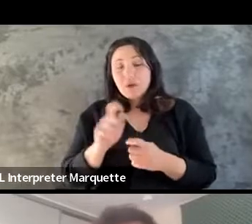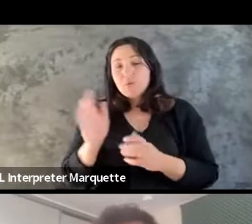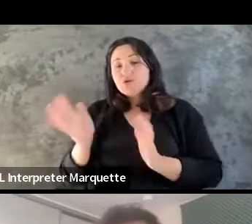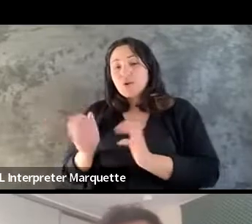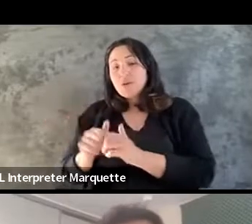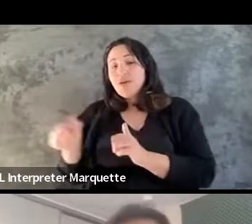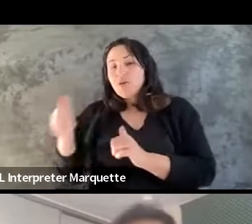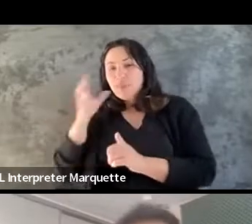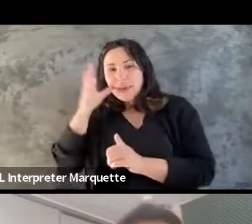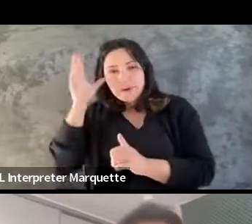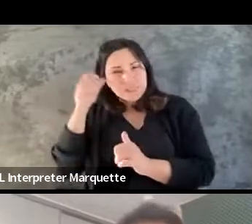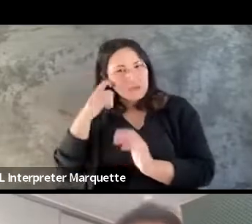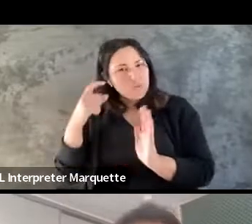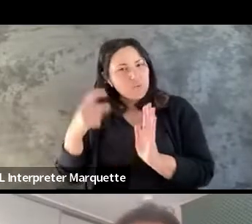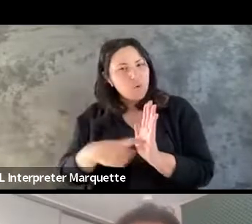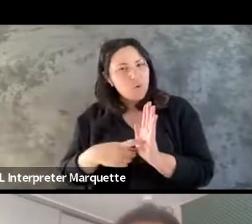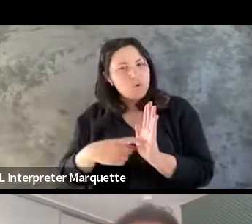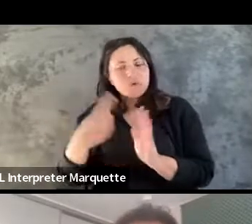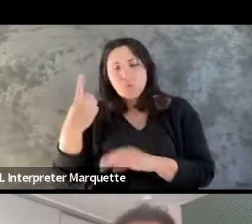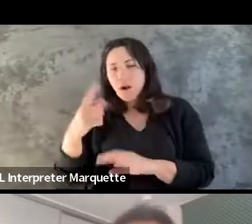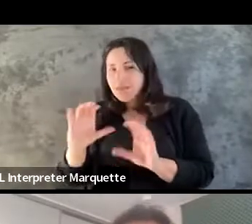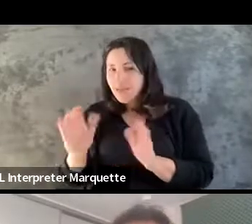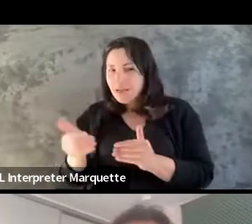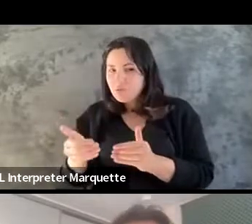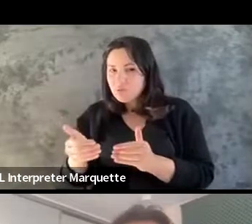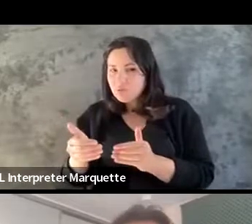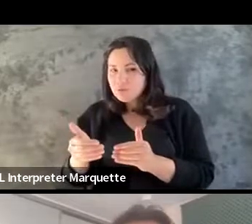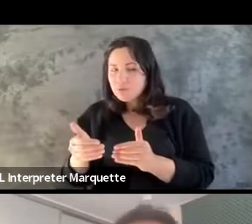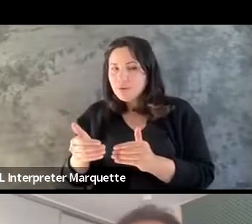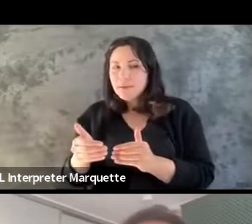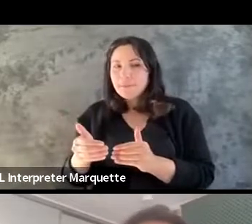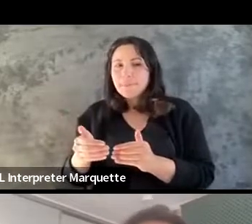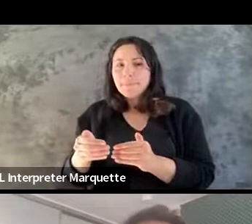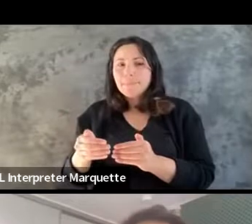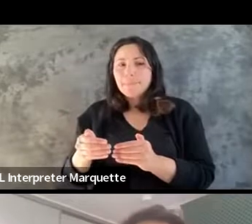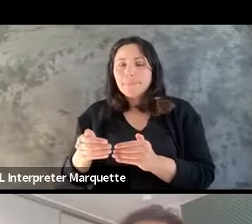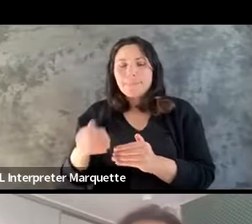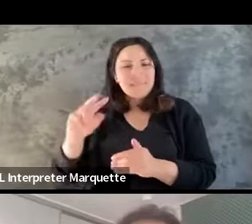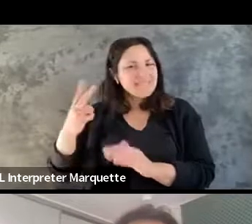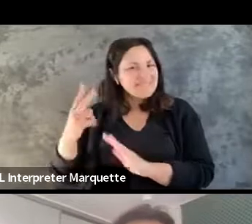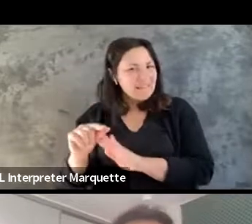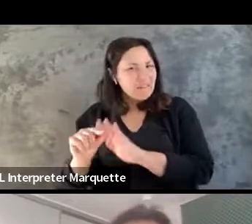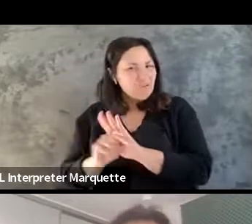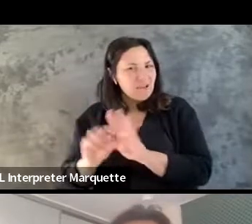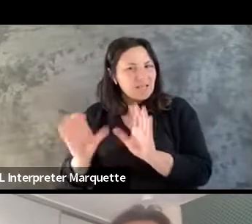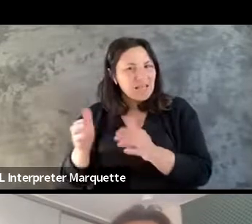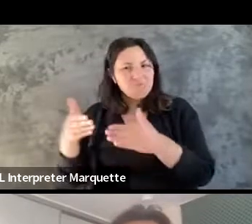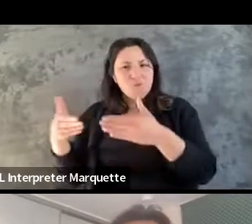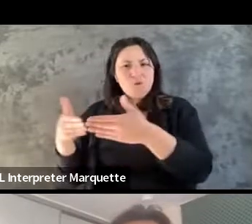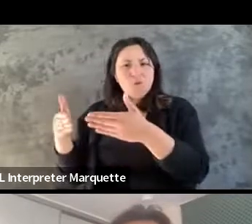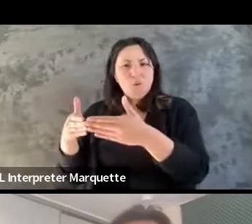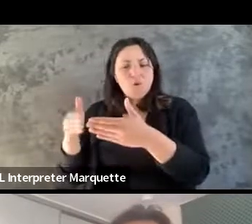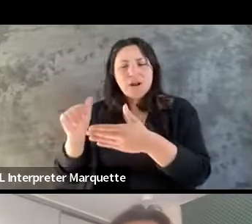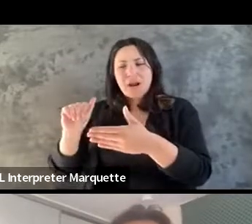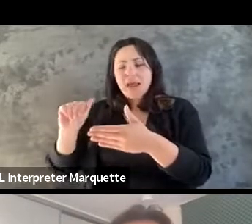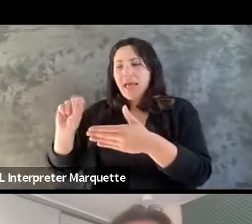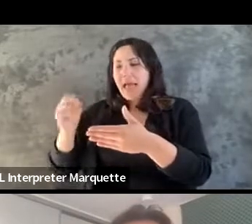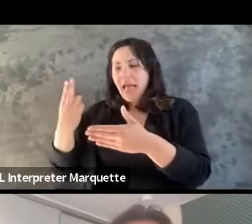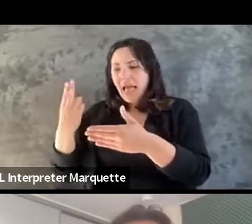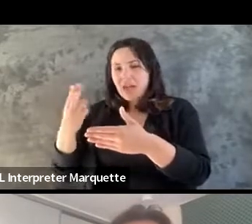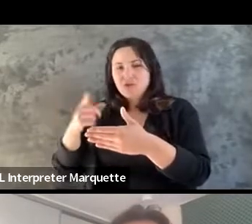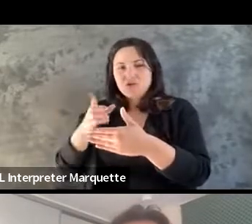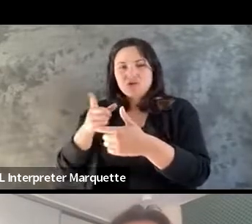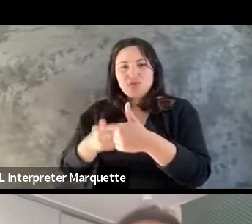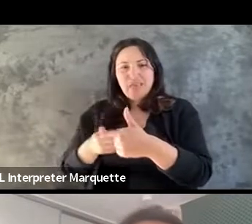and noticing the other day, there's one classroom in particular. I think it's a second grade classroom. It's on the corner of Ash and